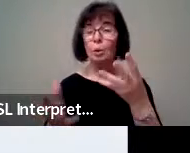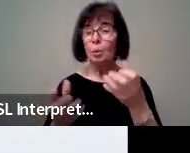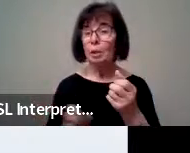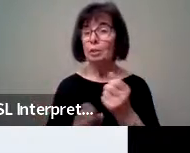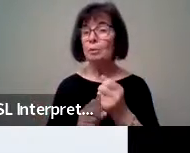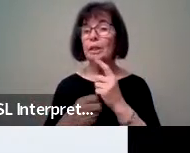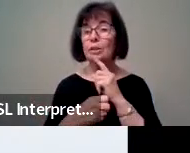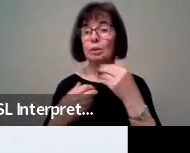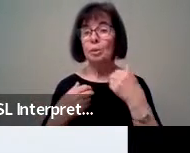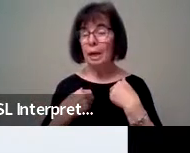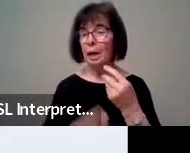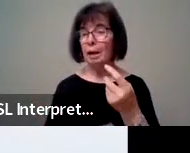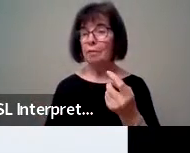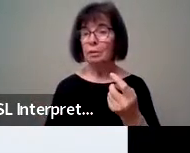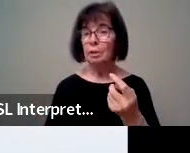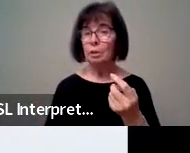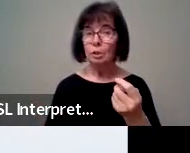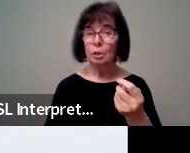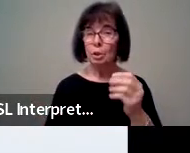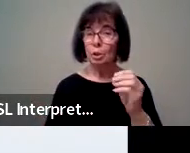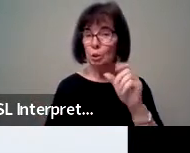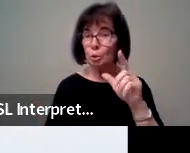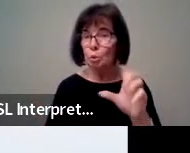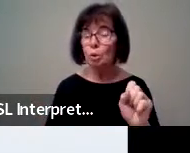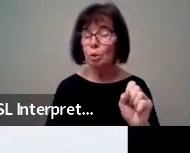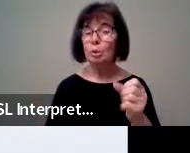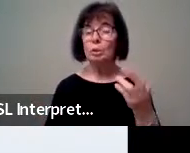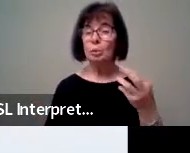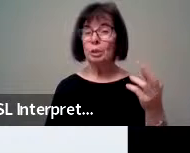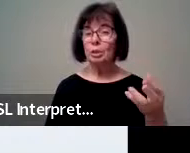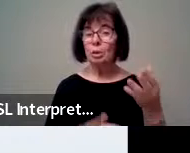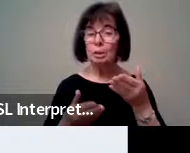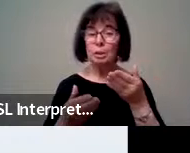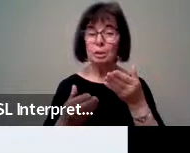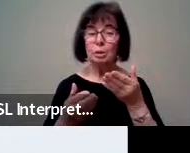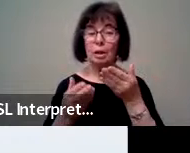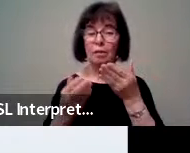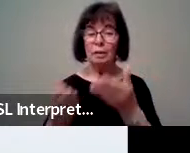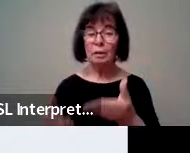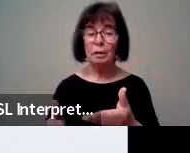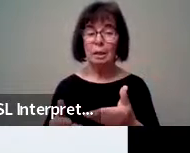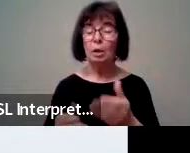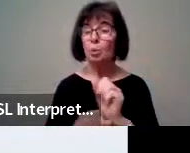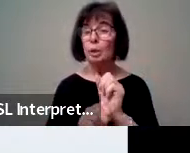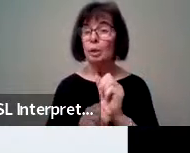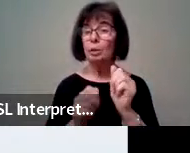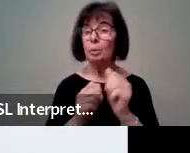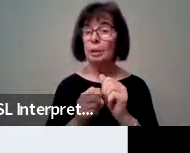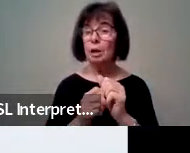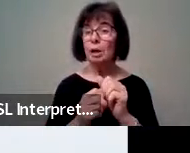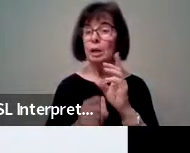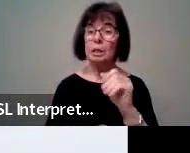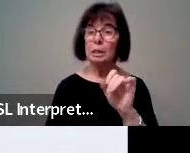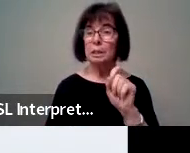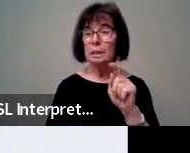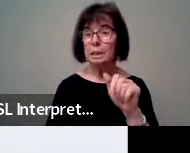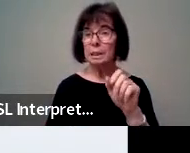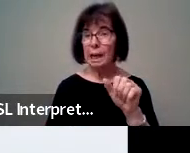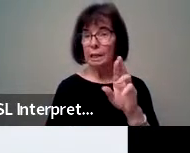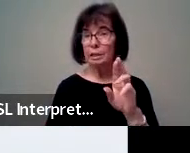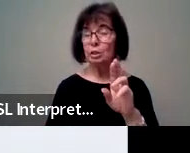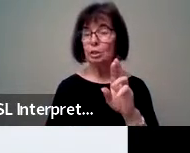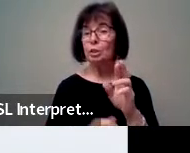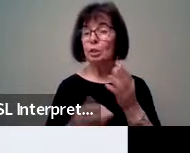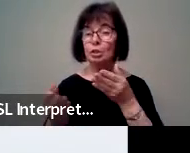and supplies available throughout our communities. We're also working with our disaster service worker program to make sure that all of our public health